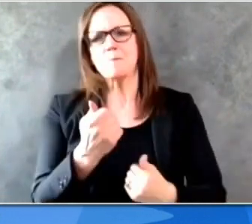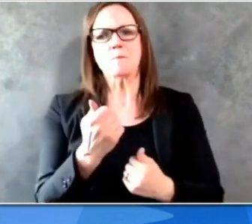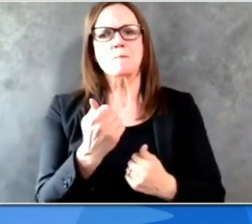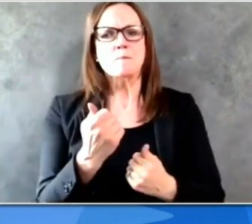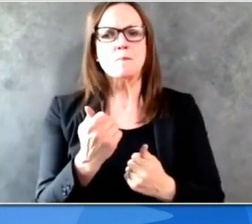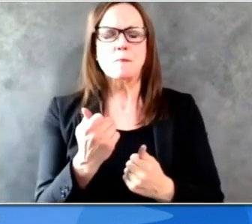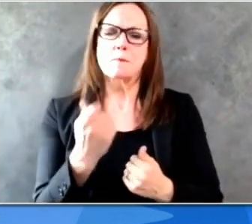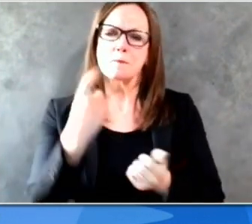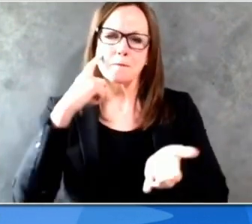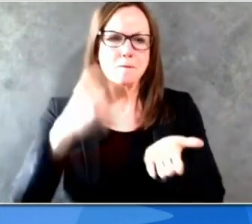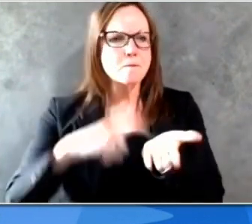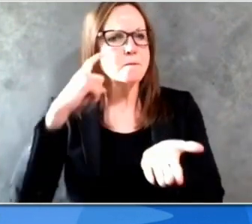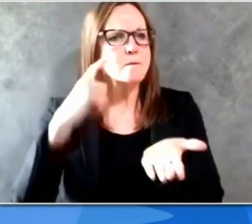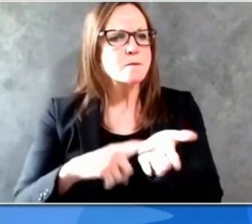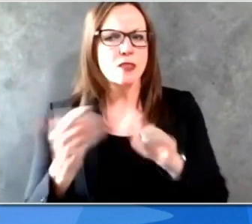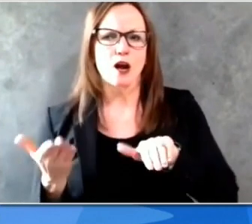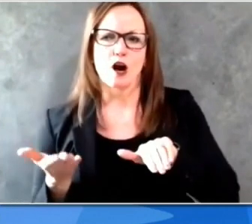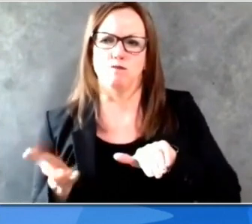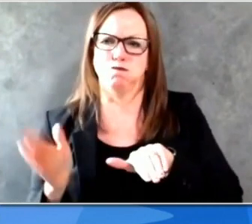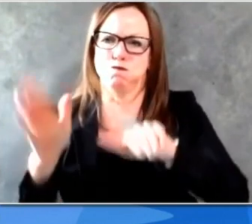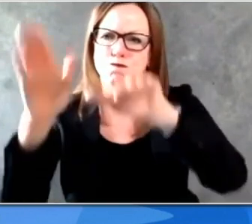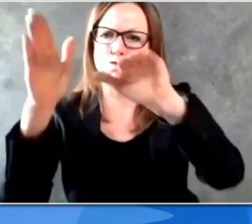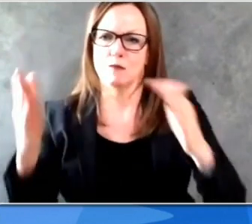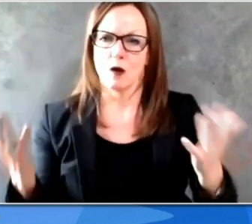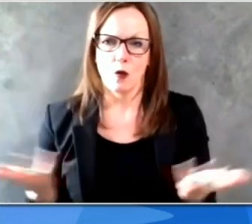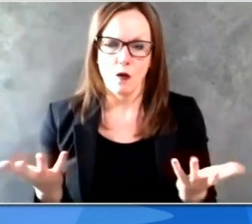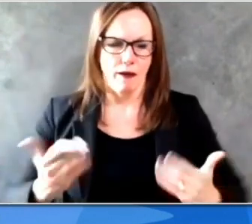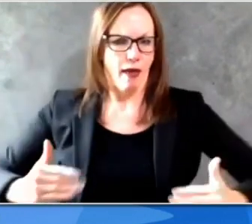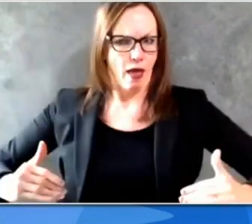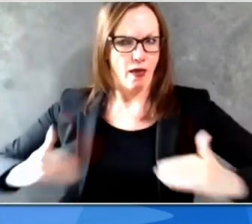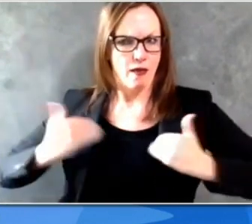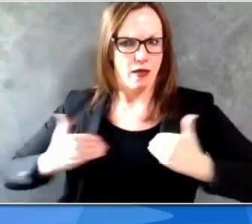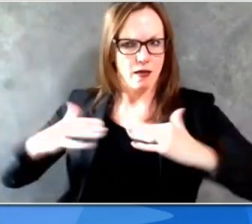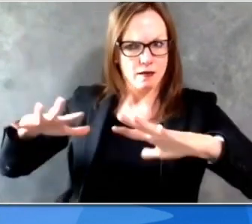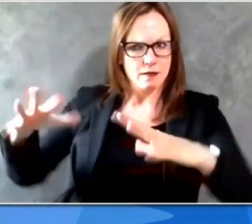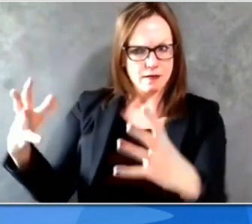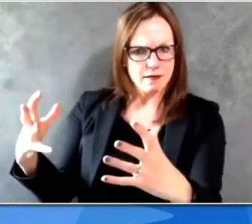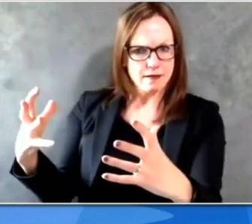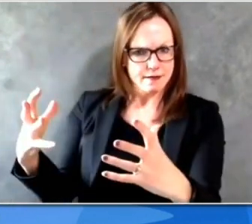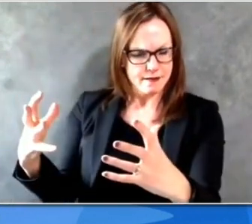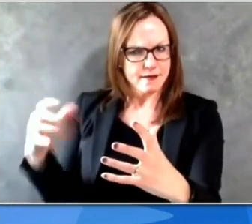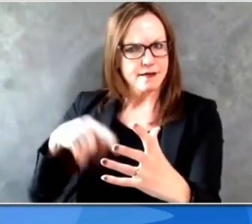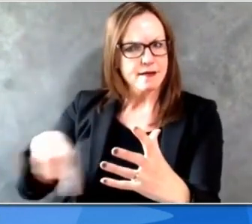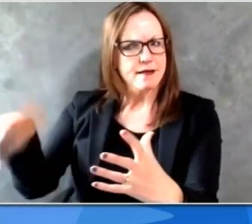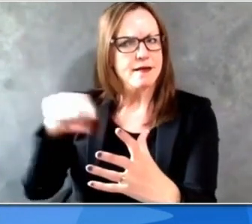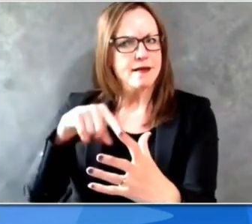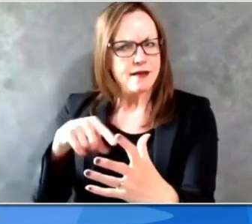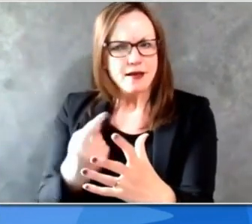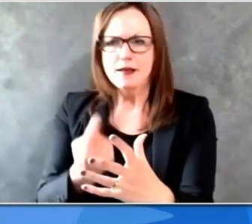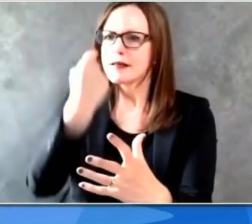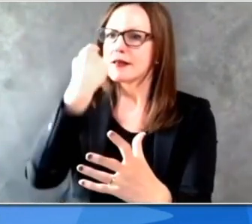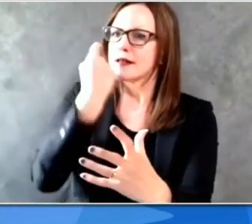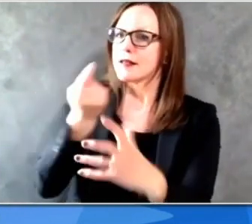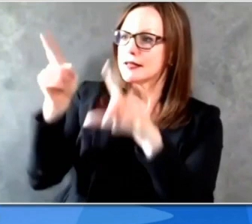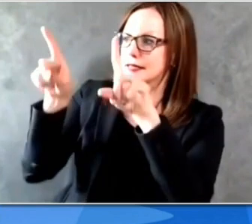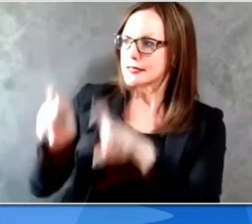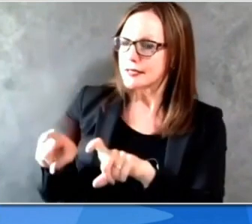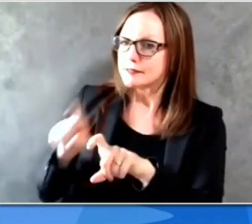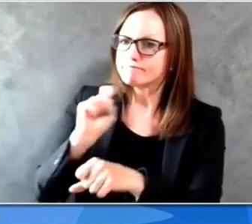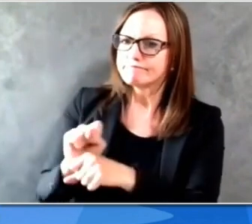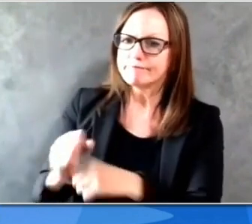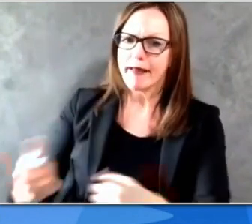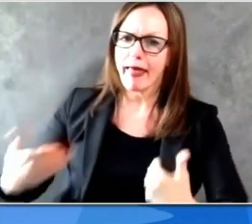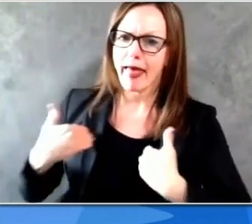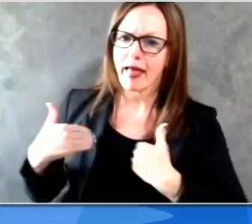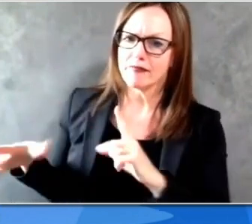the hospital rates are now, you're seeing a really high average in those. Before, when the younger age group was starting to